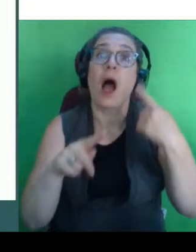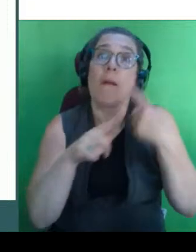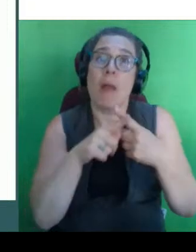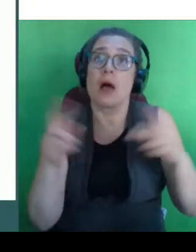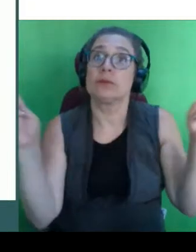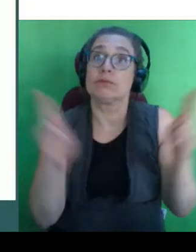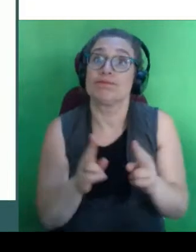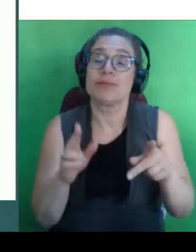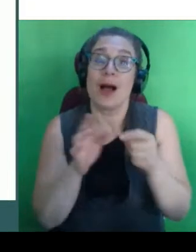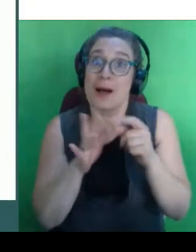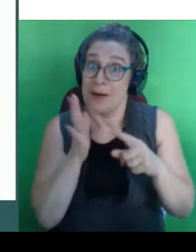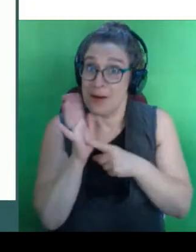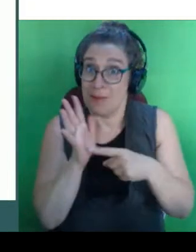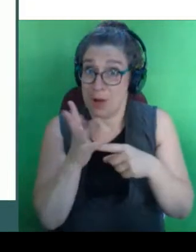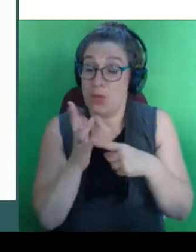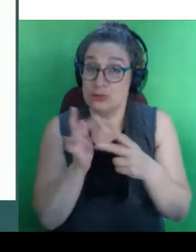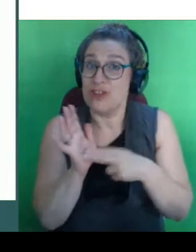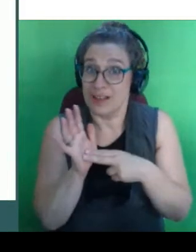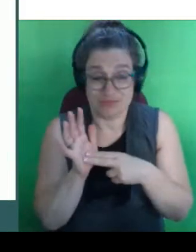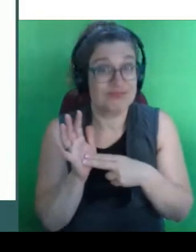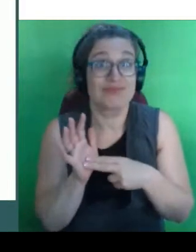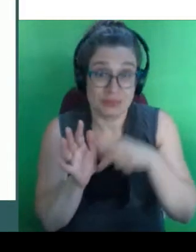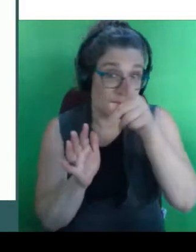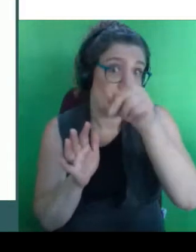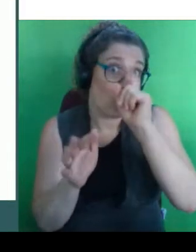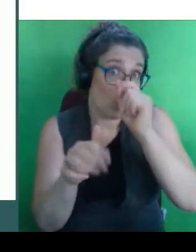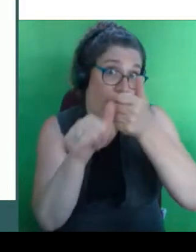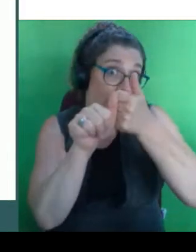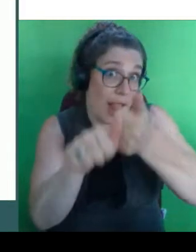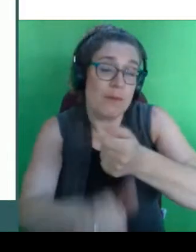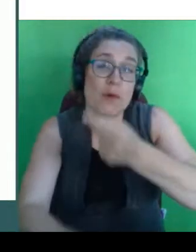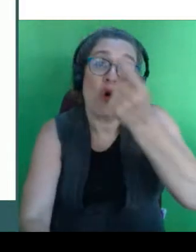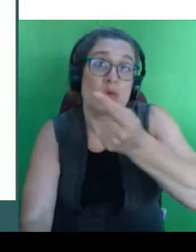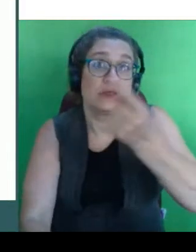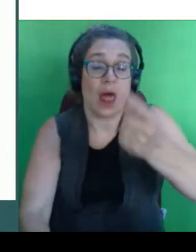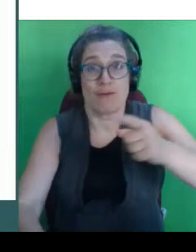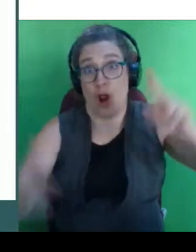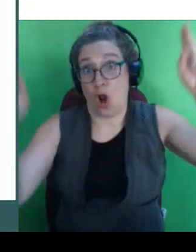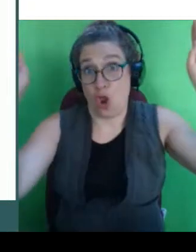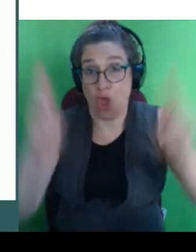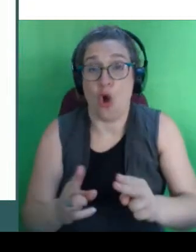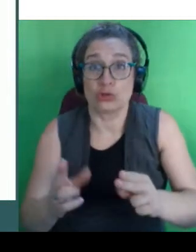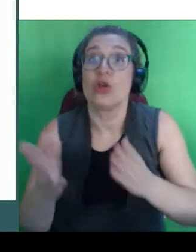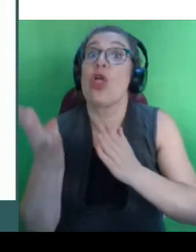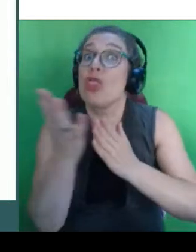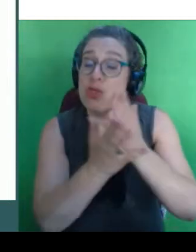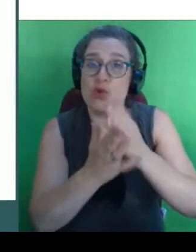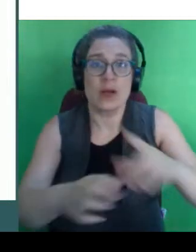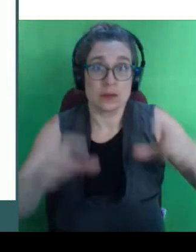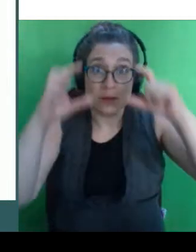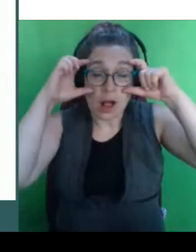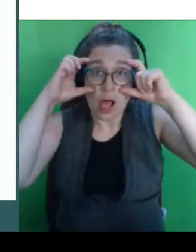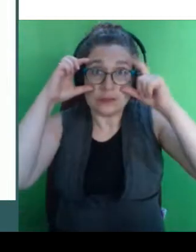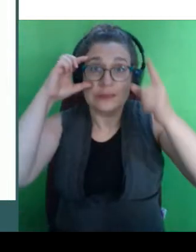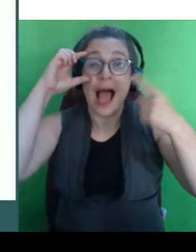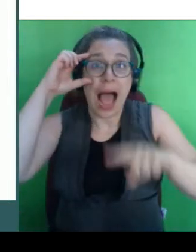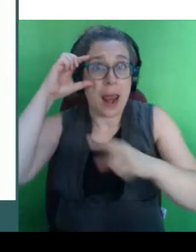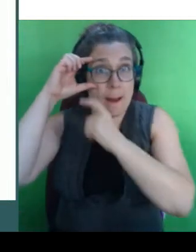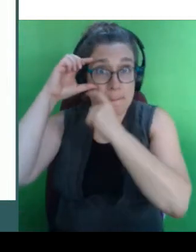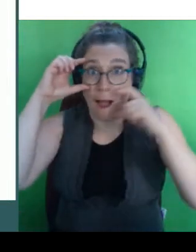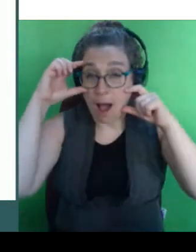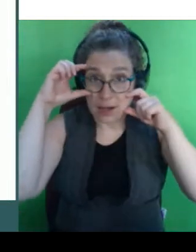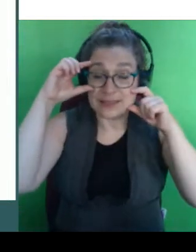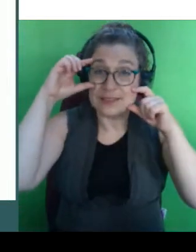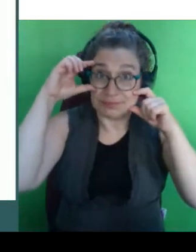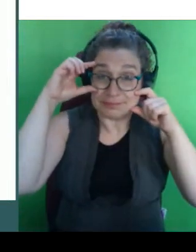simple measures, you may actually help to reduce your symptoms quite markedly. And then looking at which